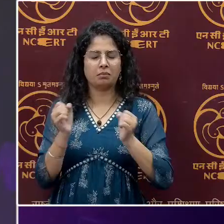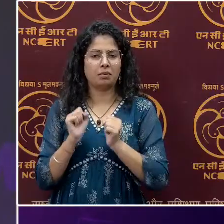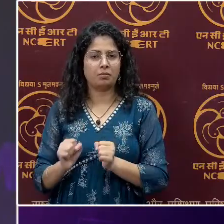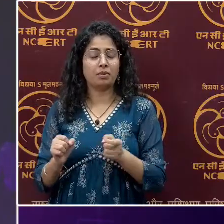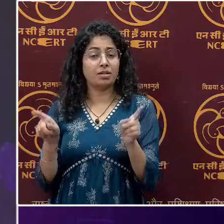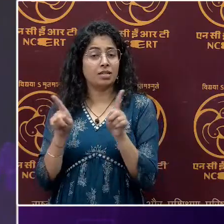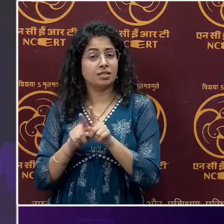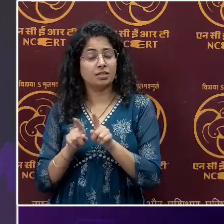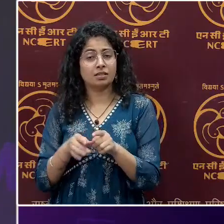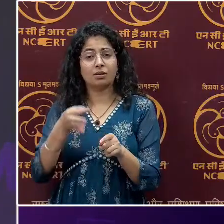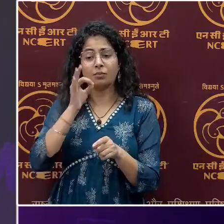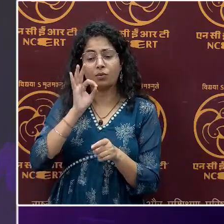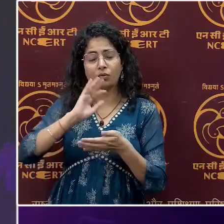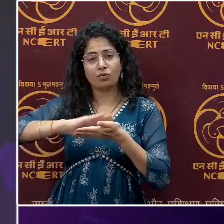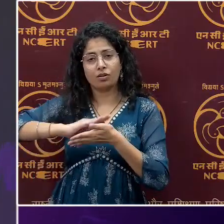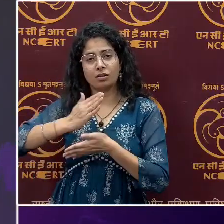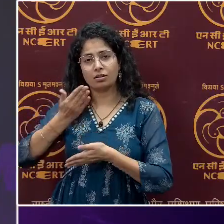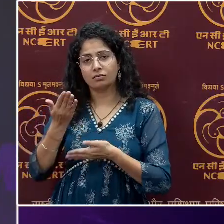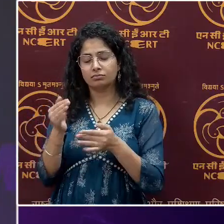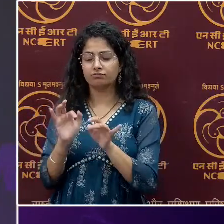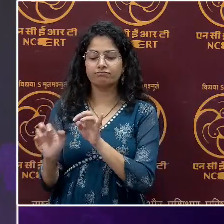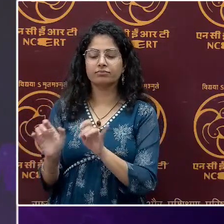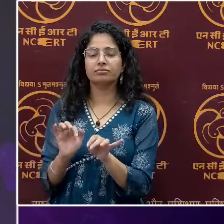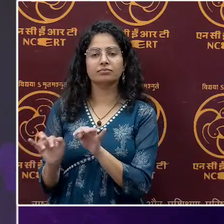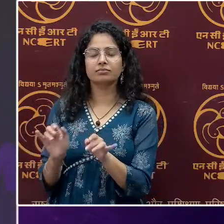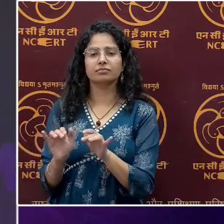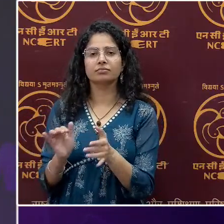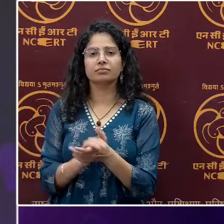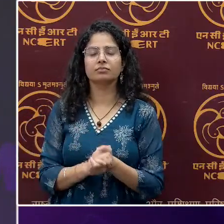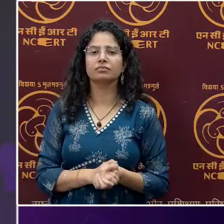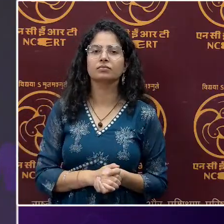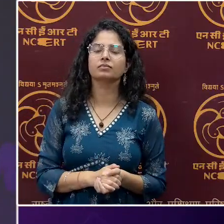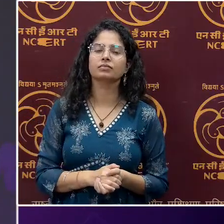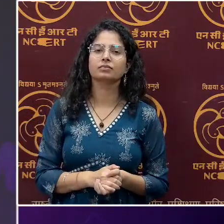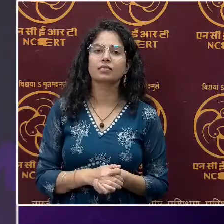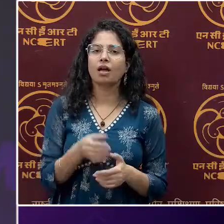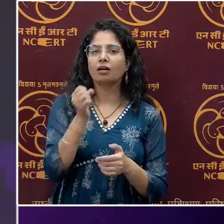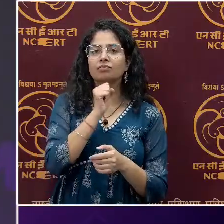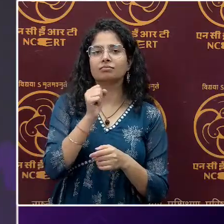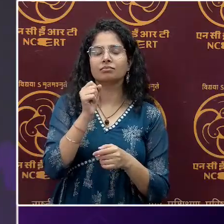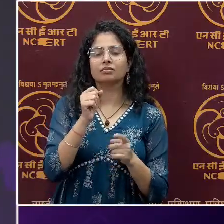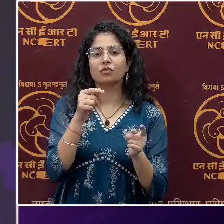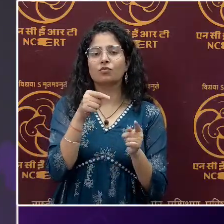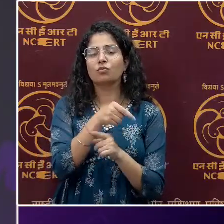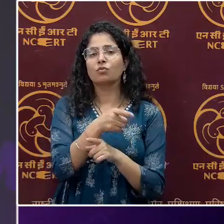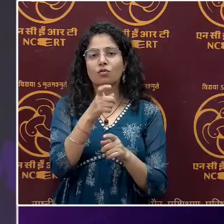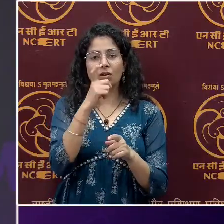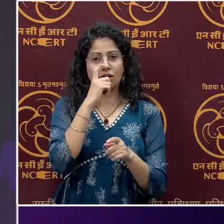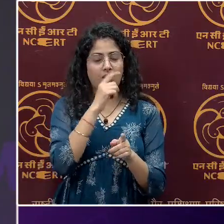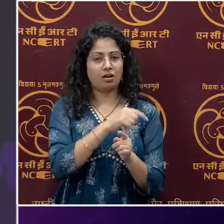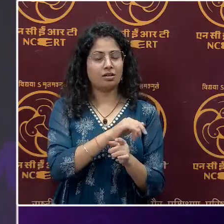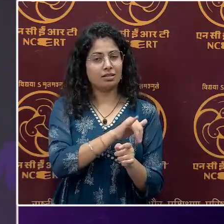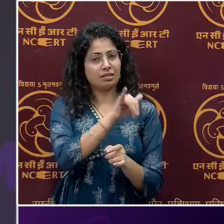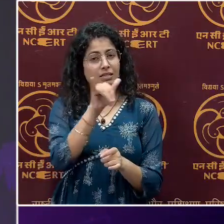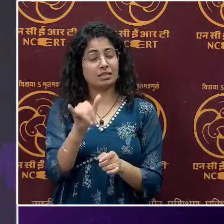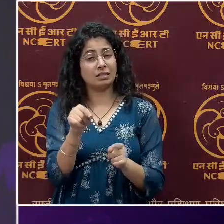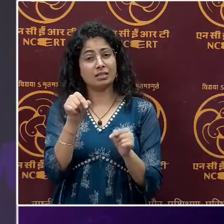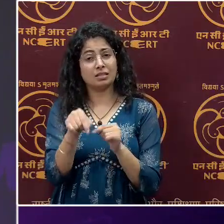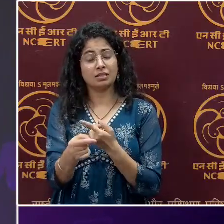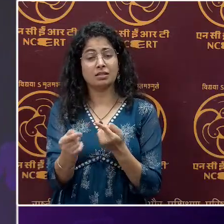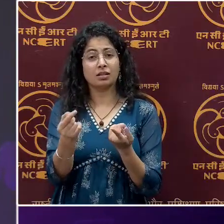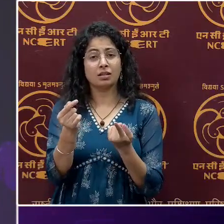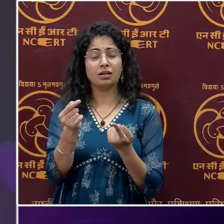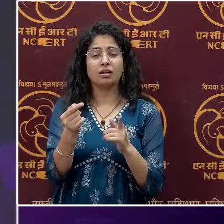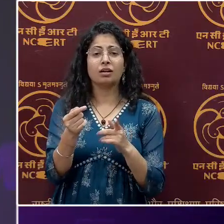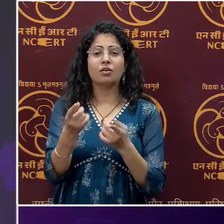laptop, and sharing the glimpses of the past. In her old age, with the same coffee mug, with the same laptop, she is going